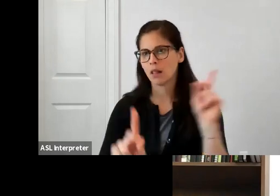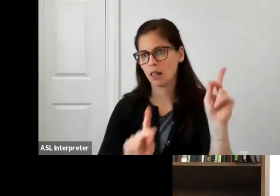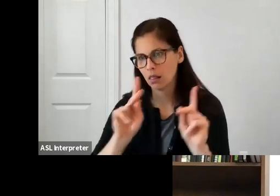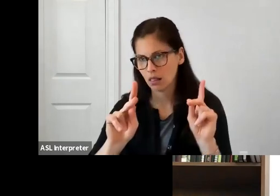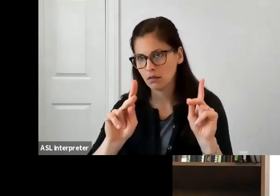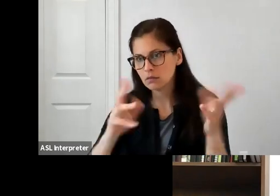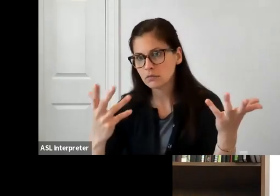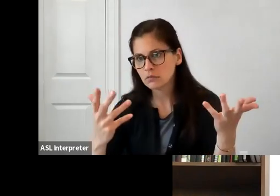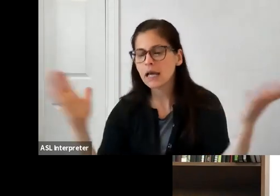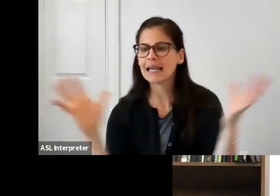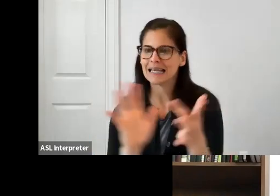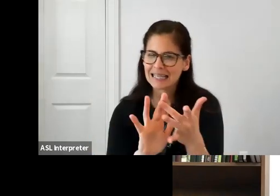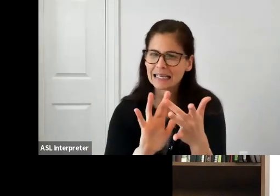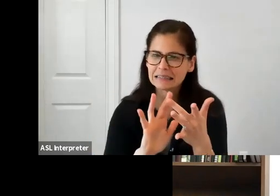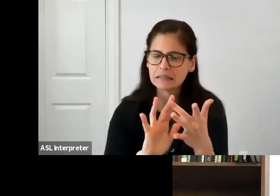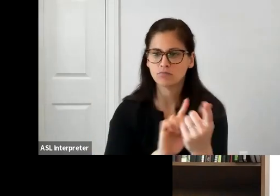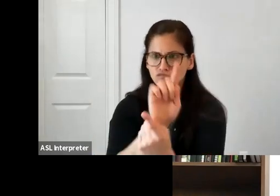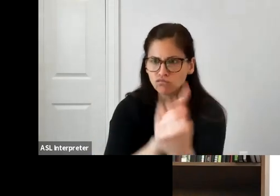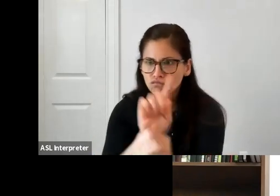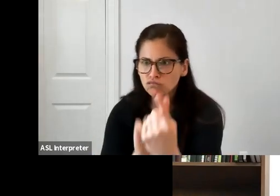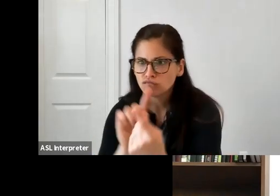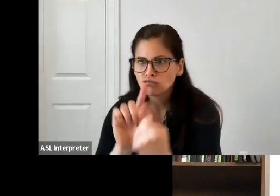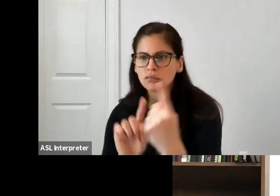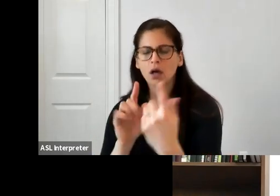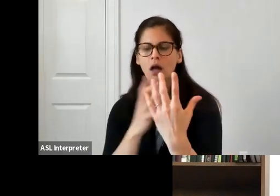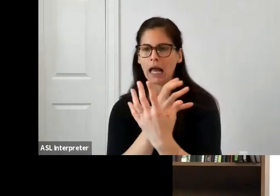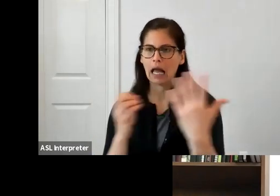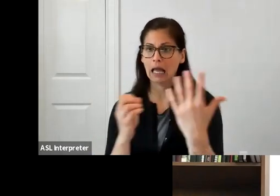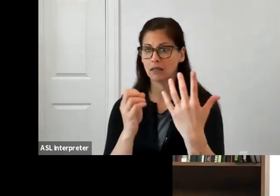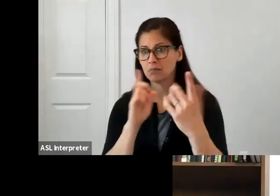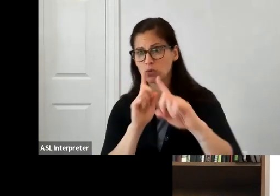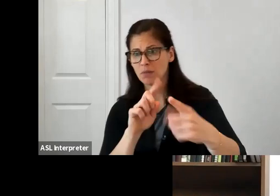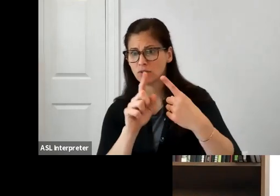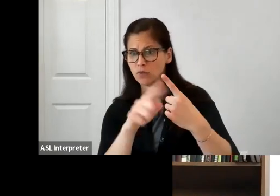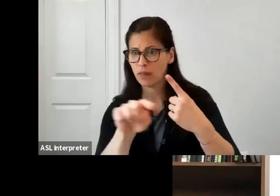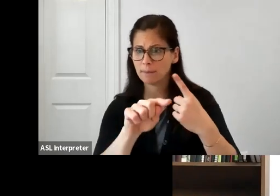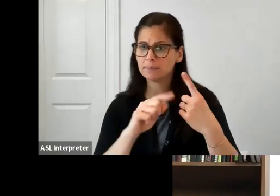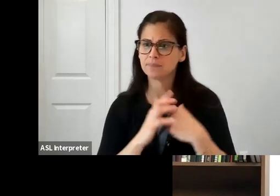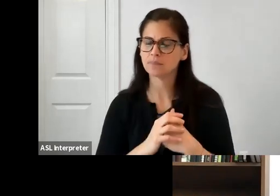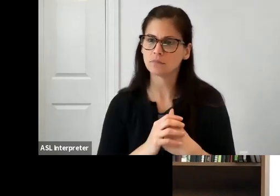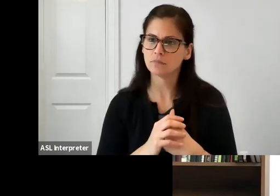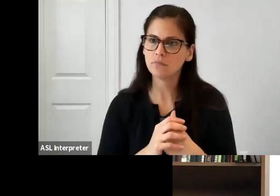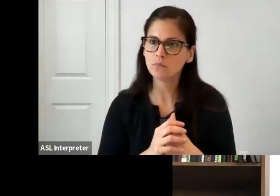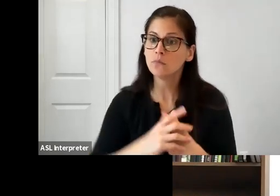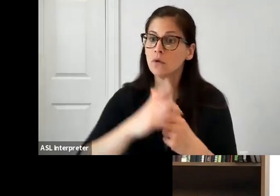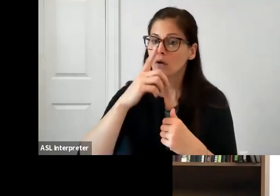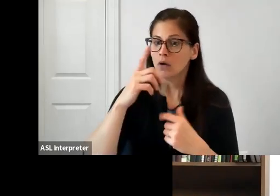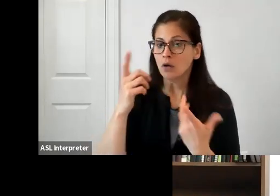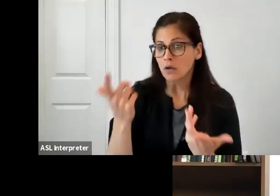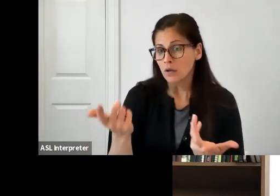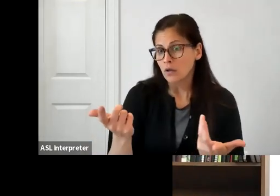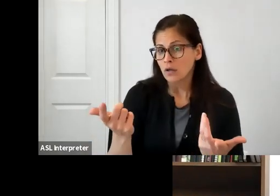connecting on this one-to-one level and being responsive to that. Who is a leader is also